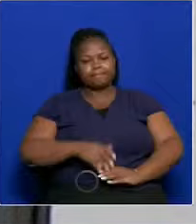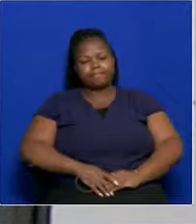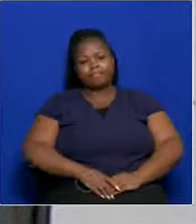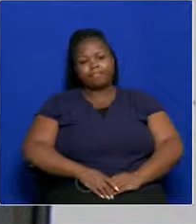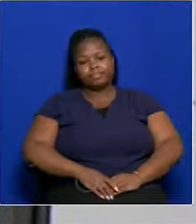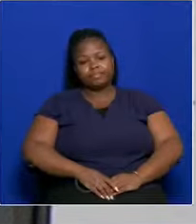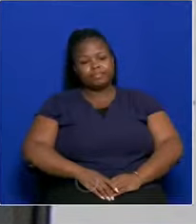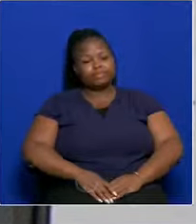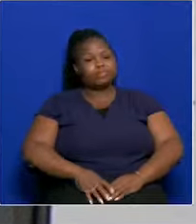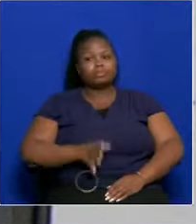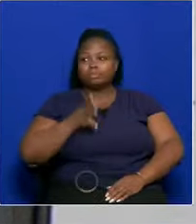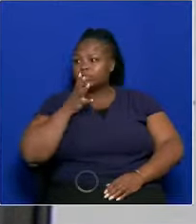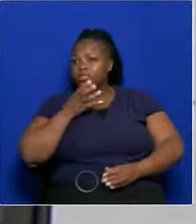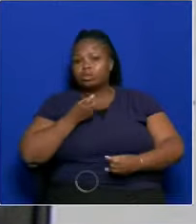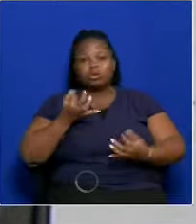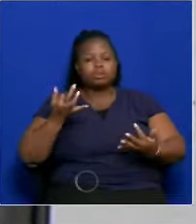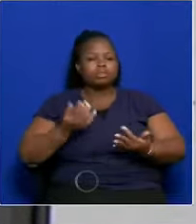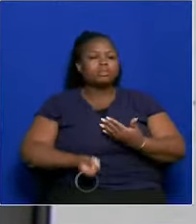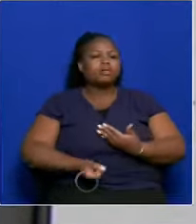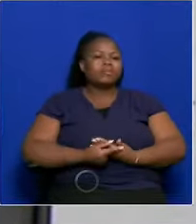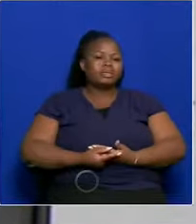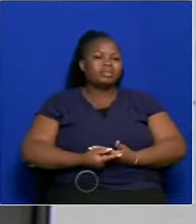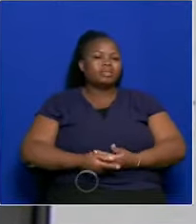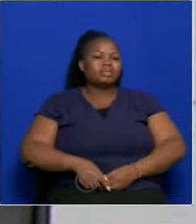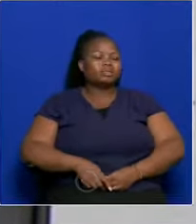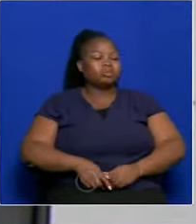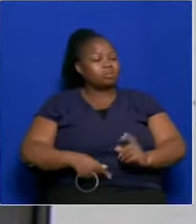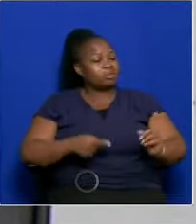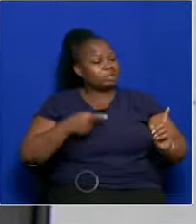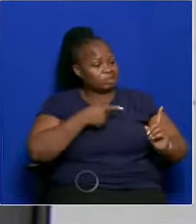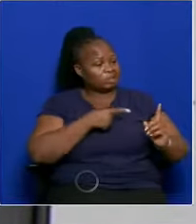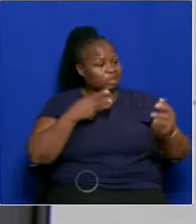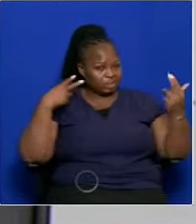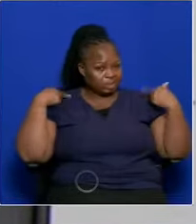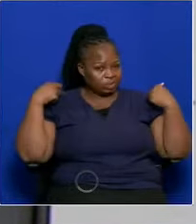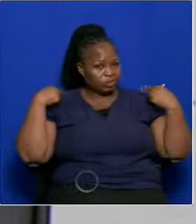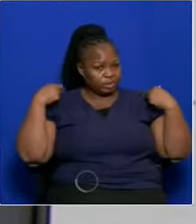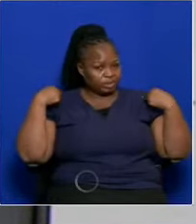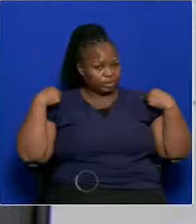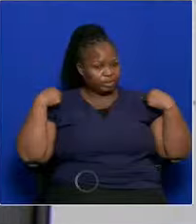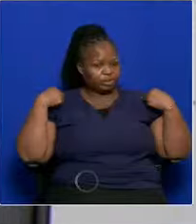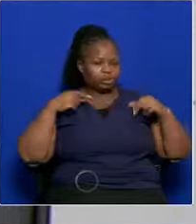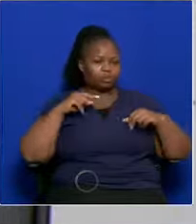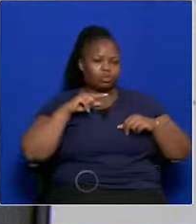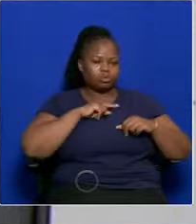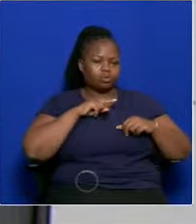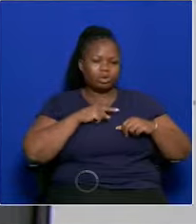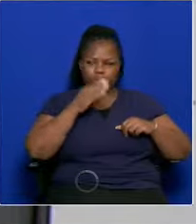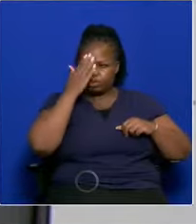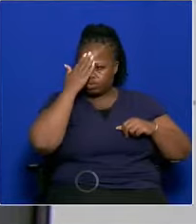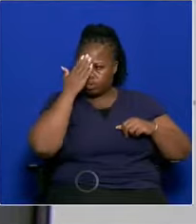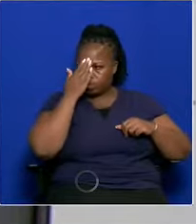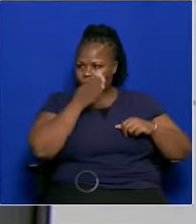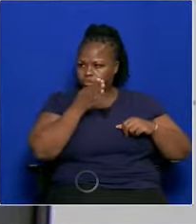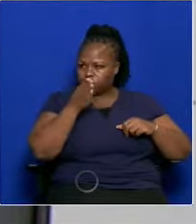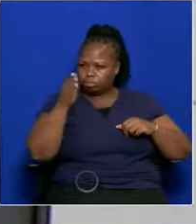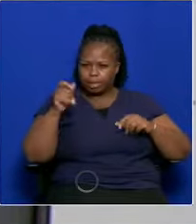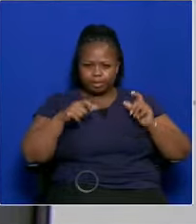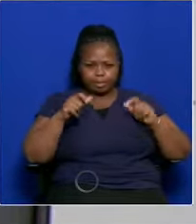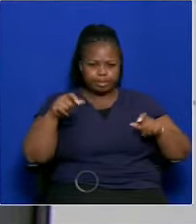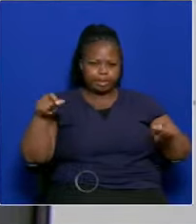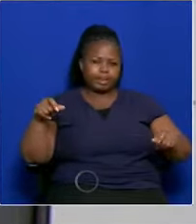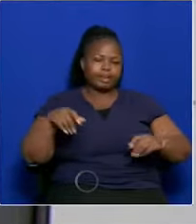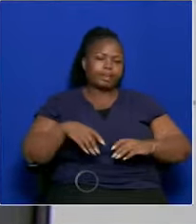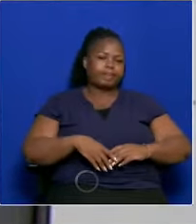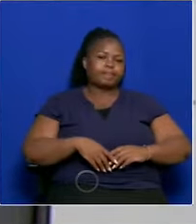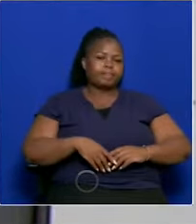and he's in that industry whereby in the space of knowing lots of people. So I was